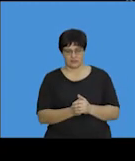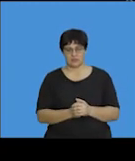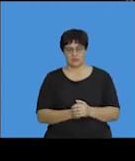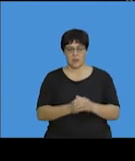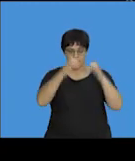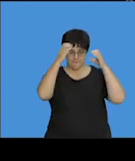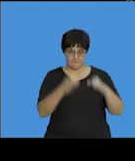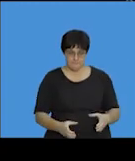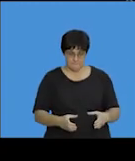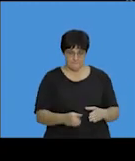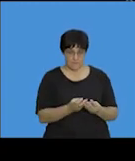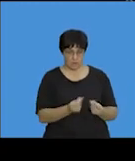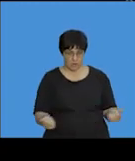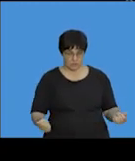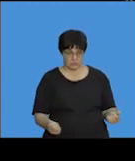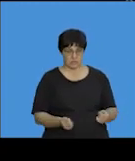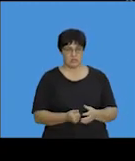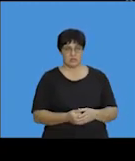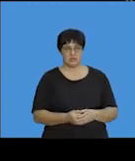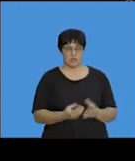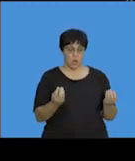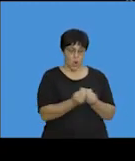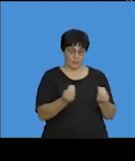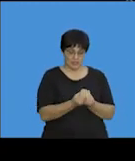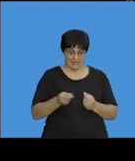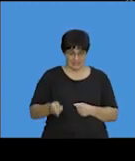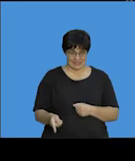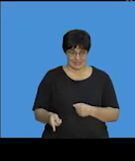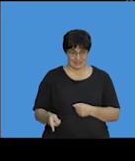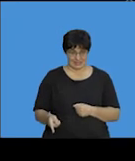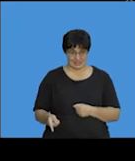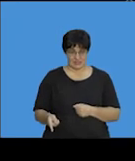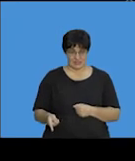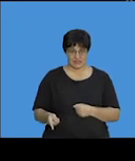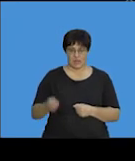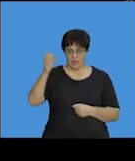Next question. After hitting the ground, the object